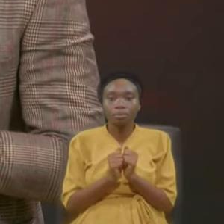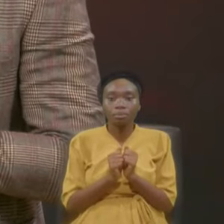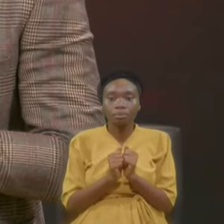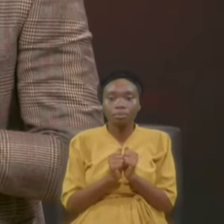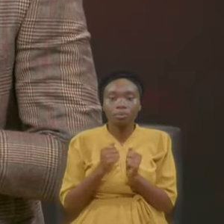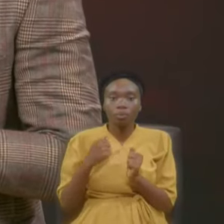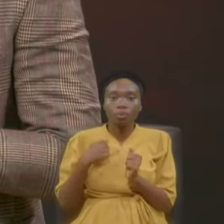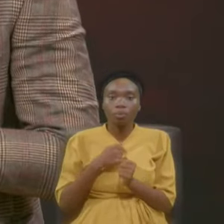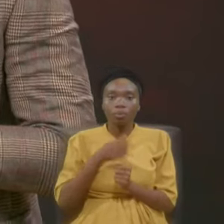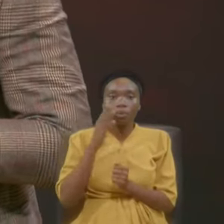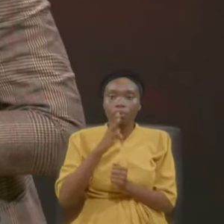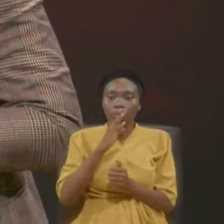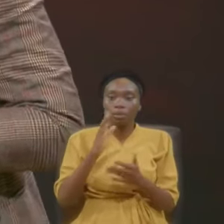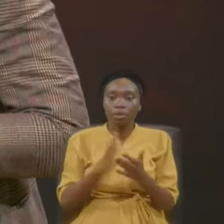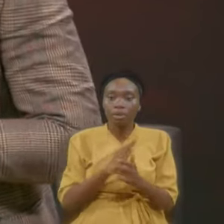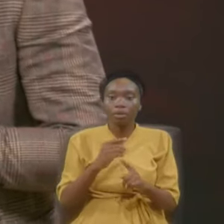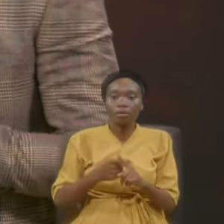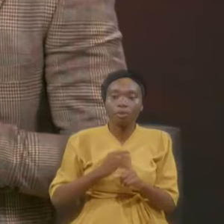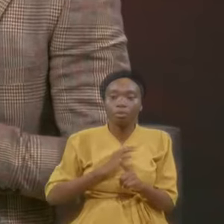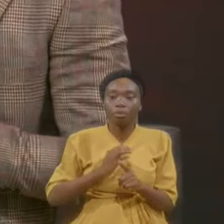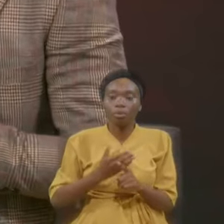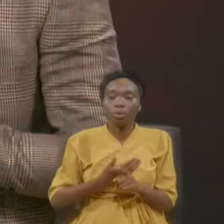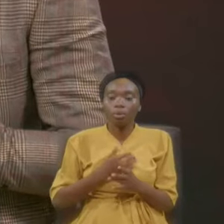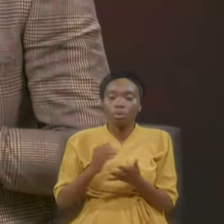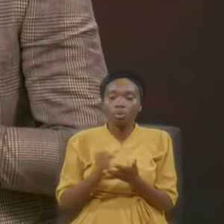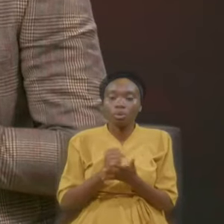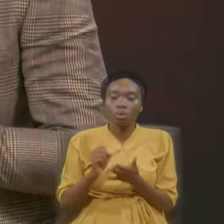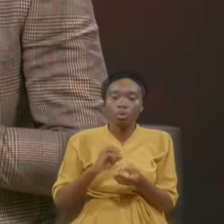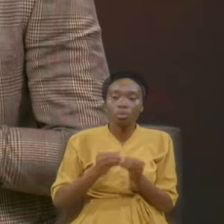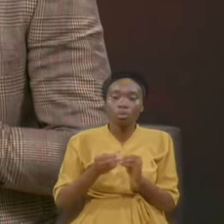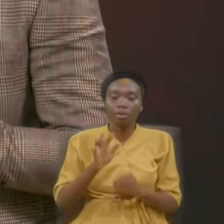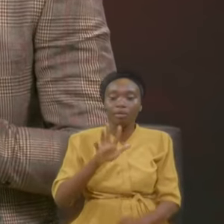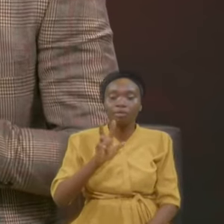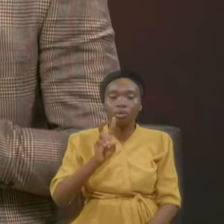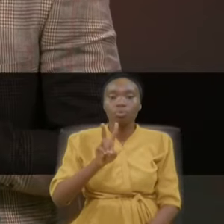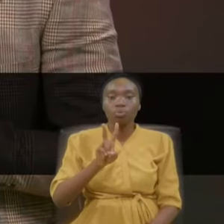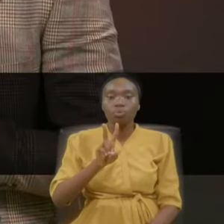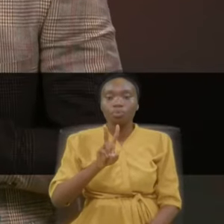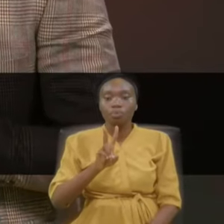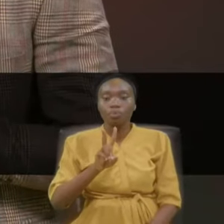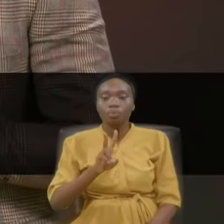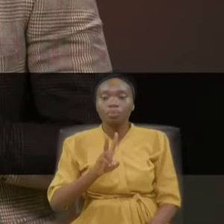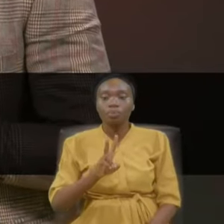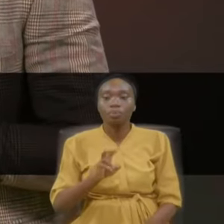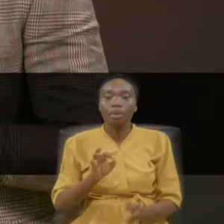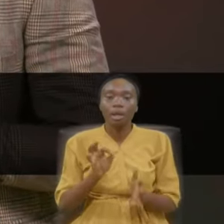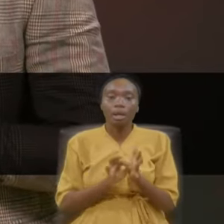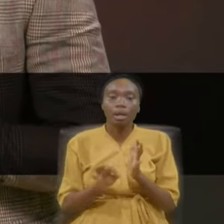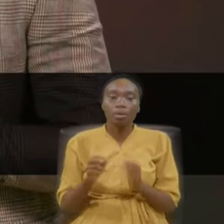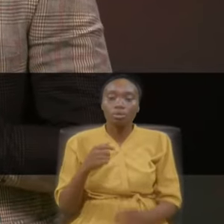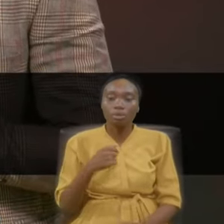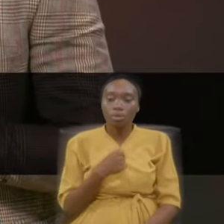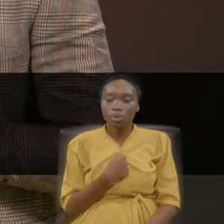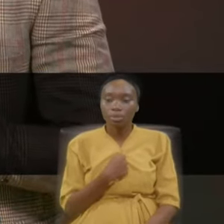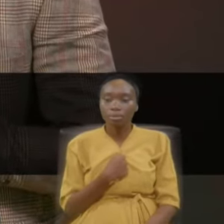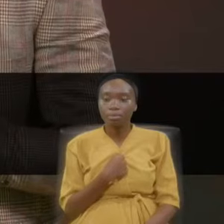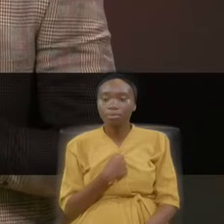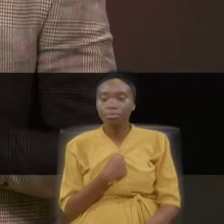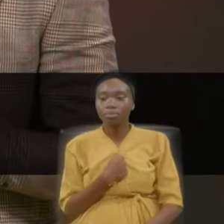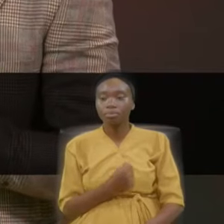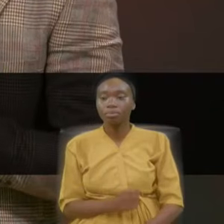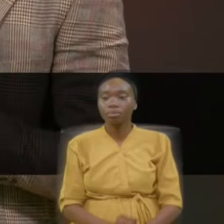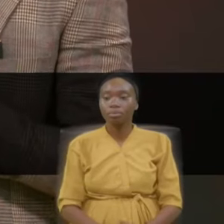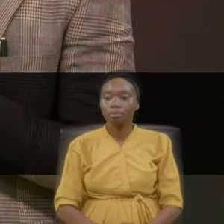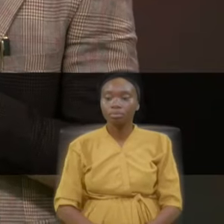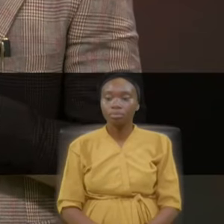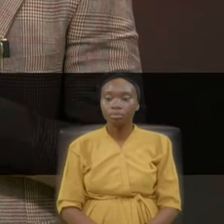We'll be singing from our Gospel in Psalm song, hymn number 52, Count Me. When you count the